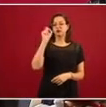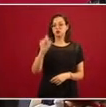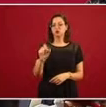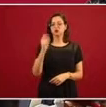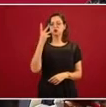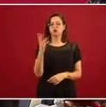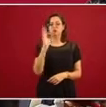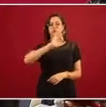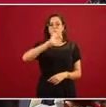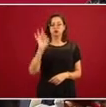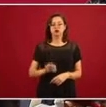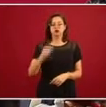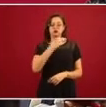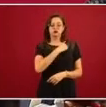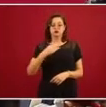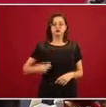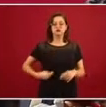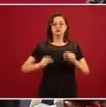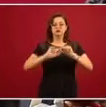we have